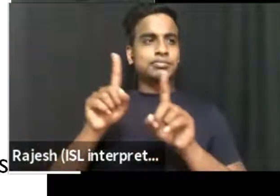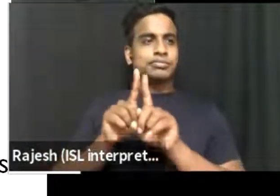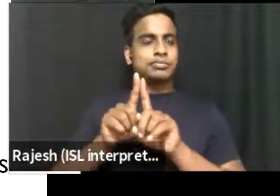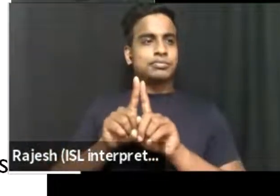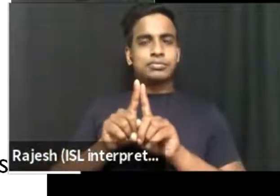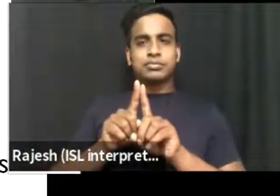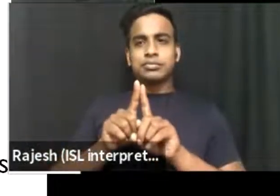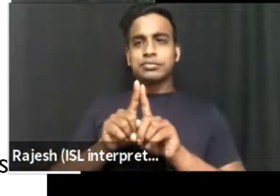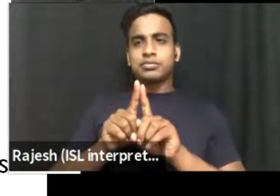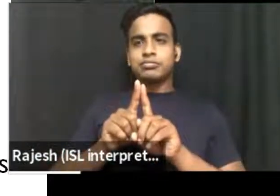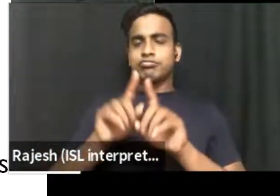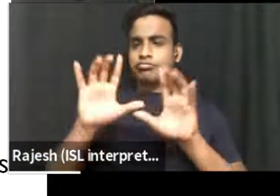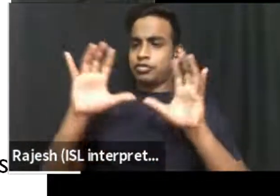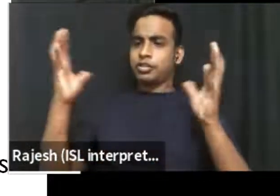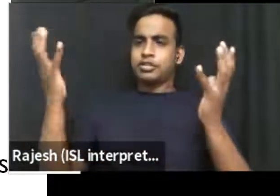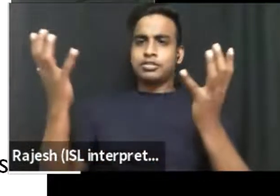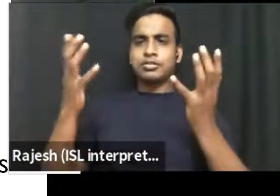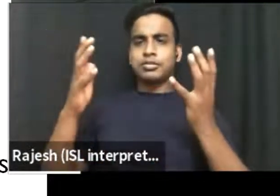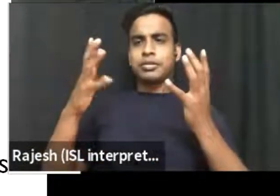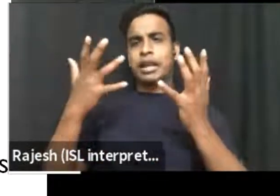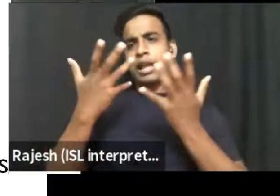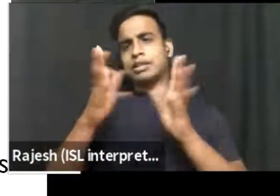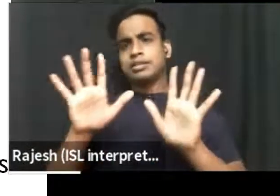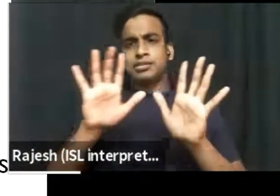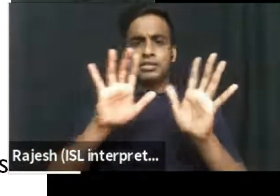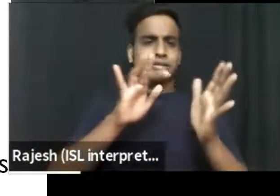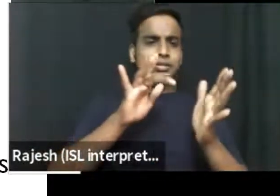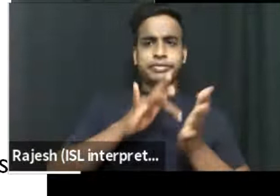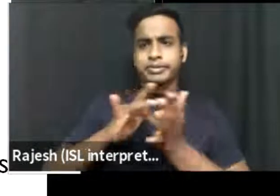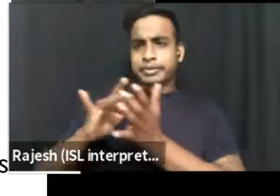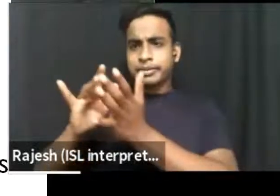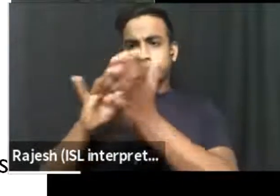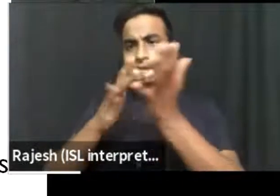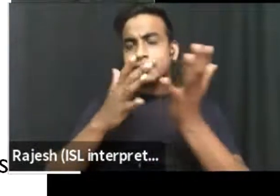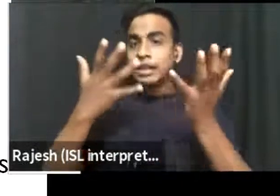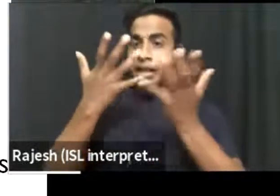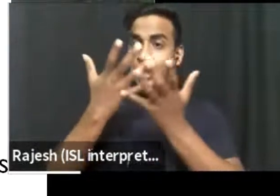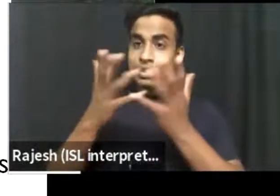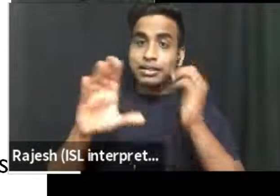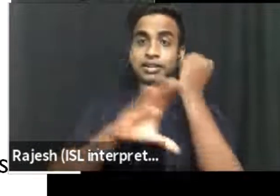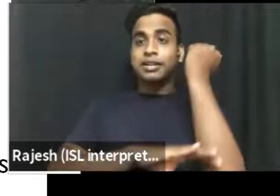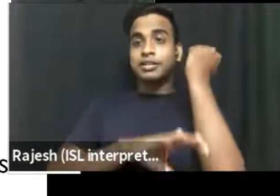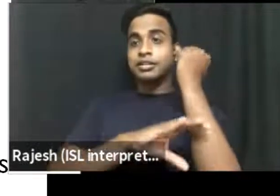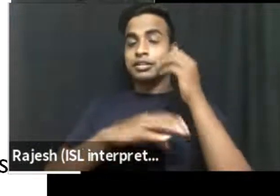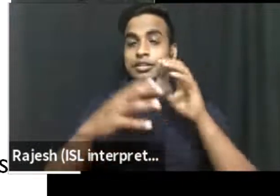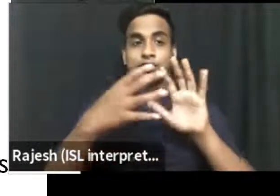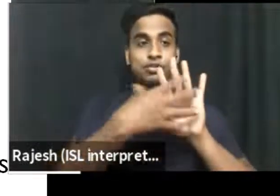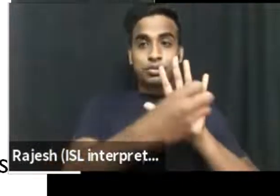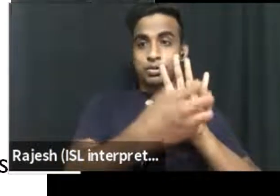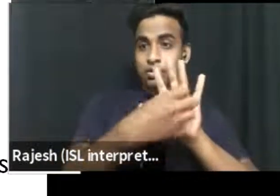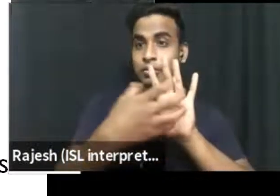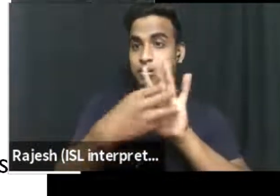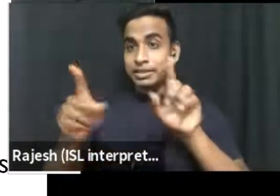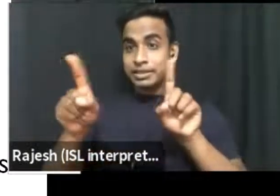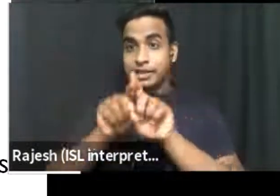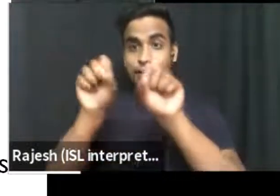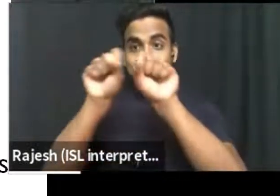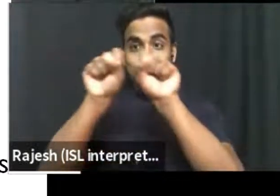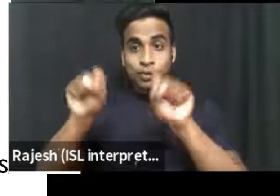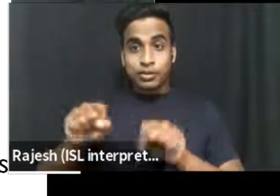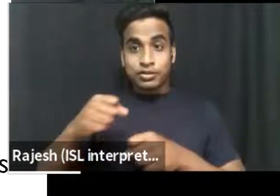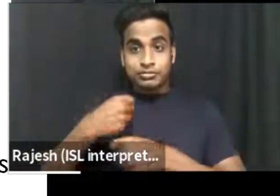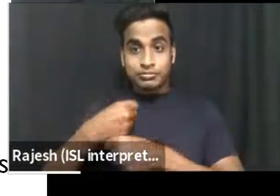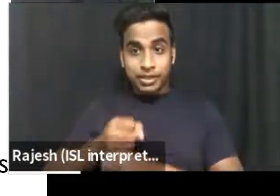universally across where the requirement is there in all countries? Individualized development model for looking